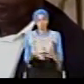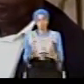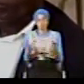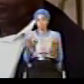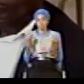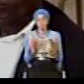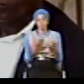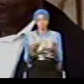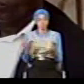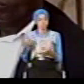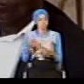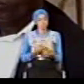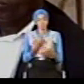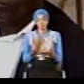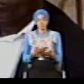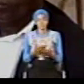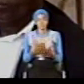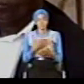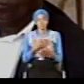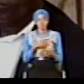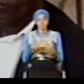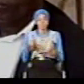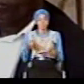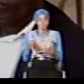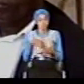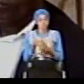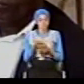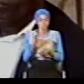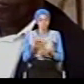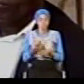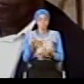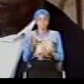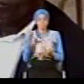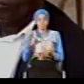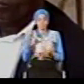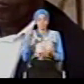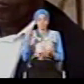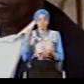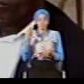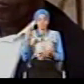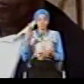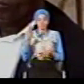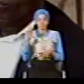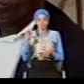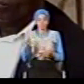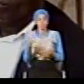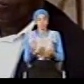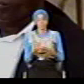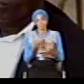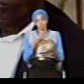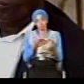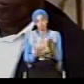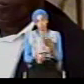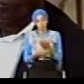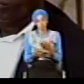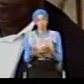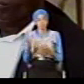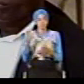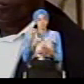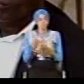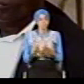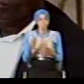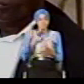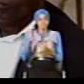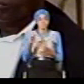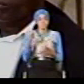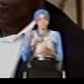that Taraba Jalingo Crusade, according to her writing, the cancer problem was